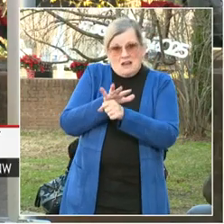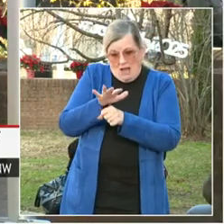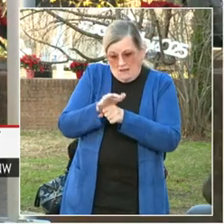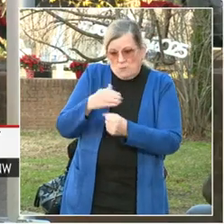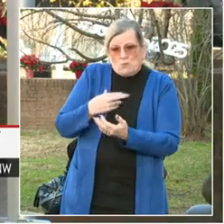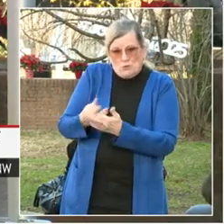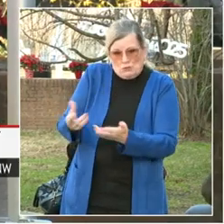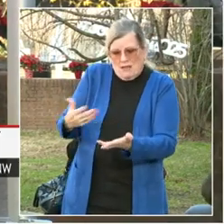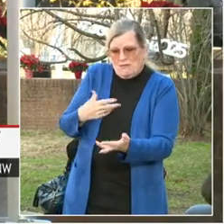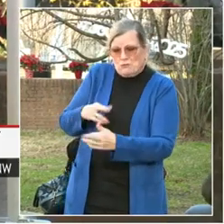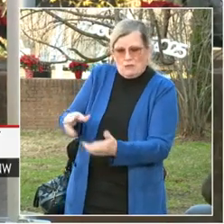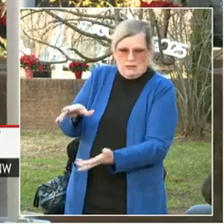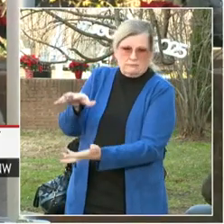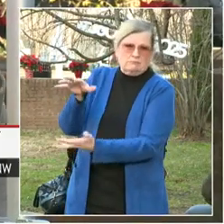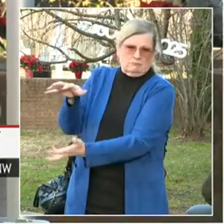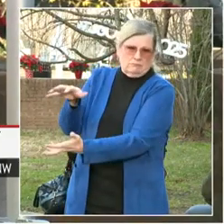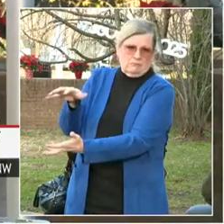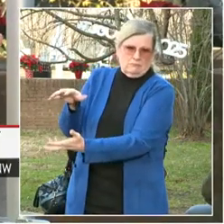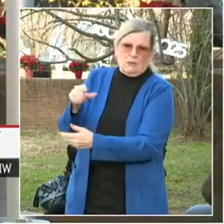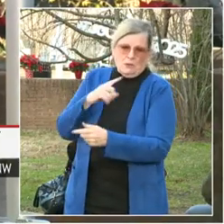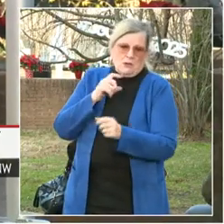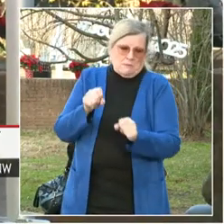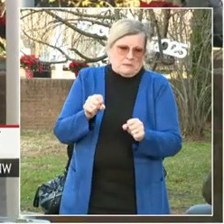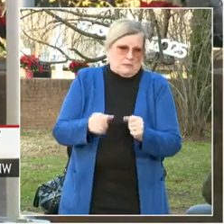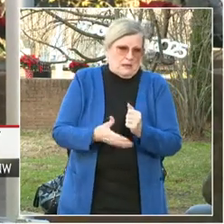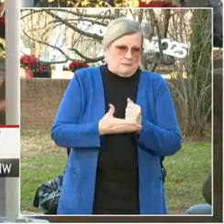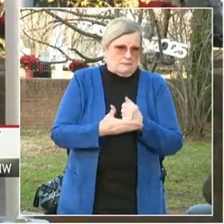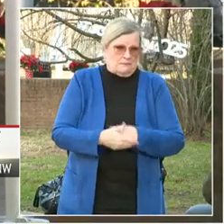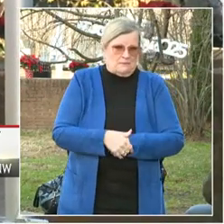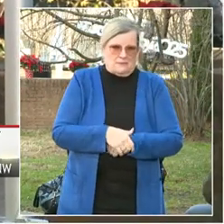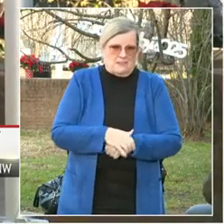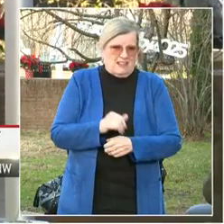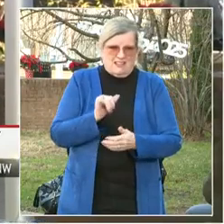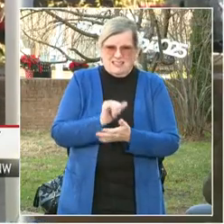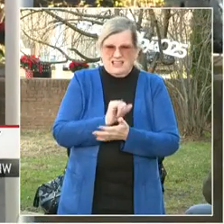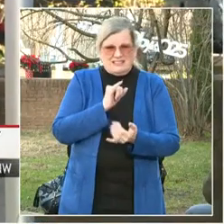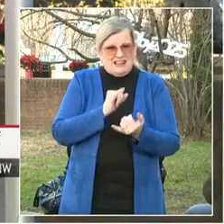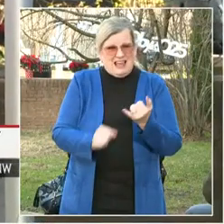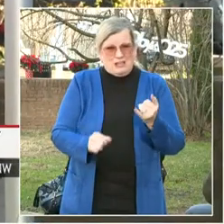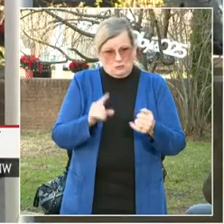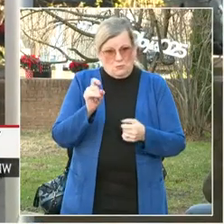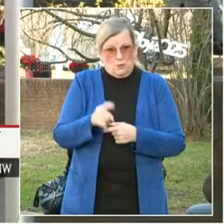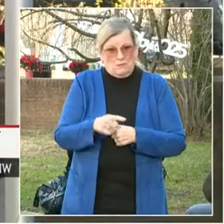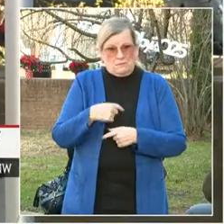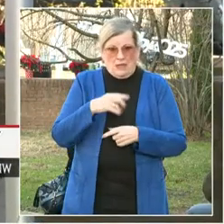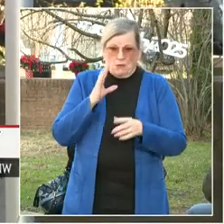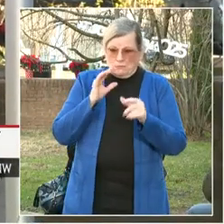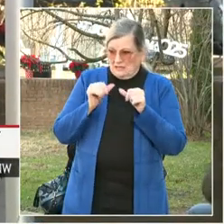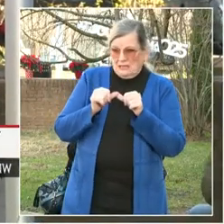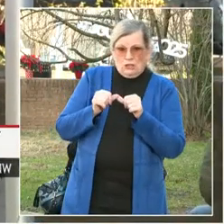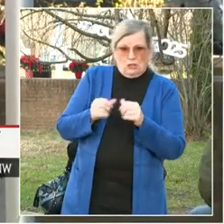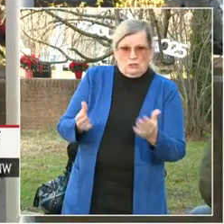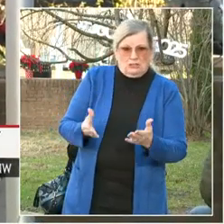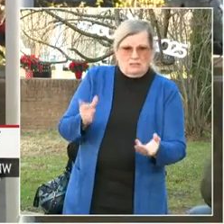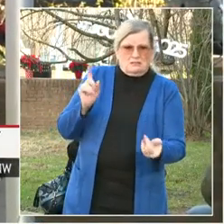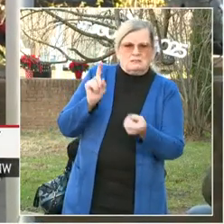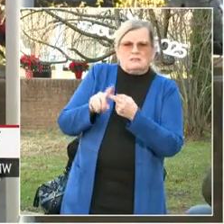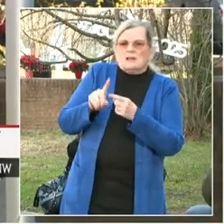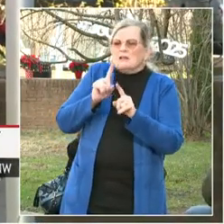qualify. Okay, I said that was the last question, so I'm going to stick around and answer